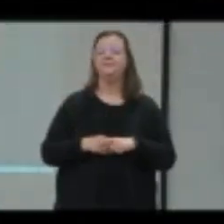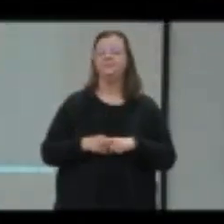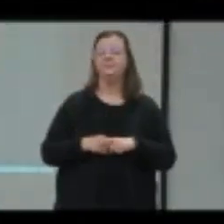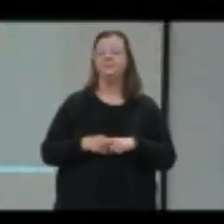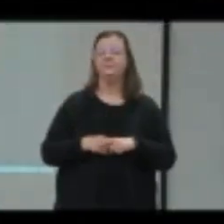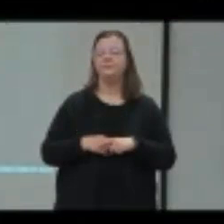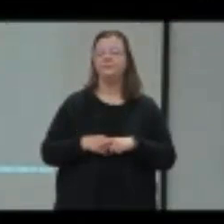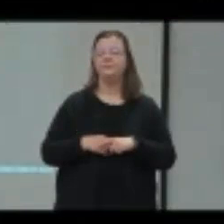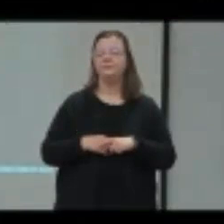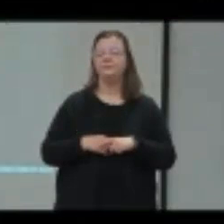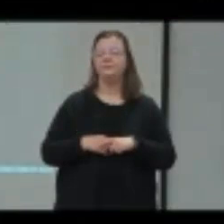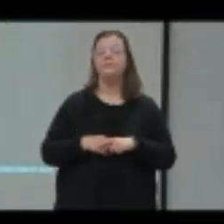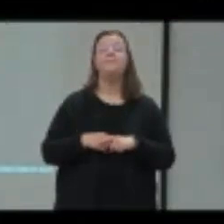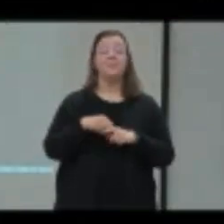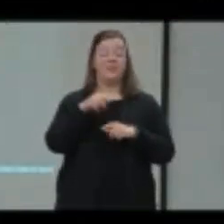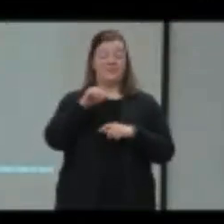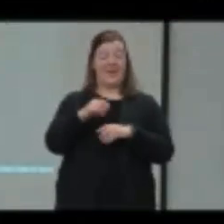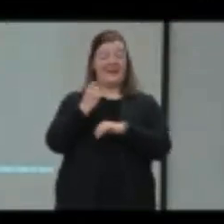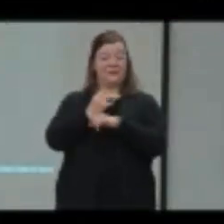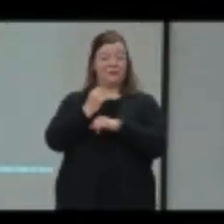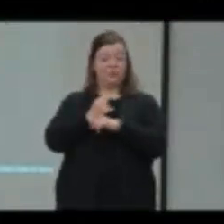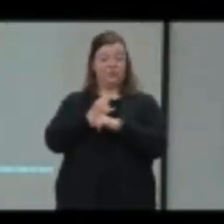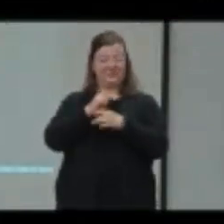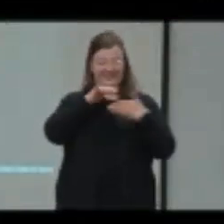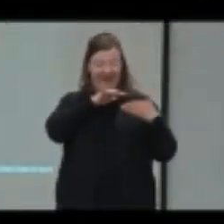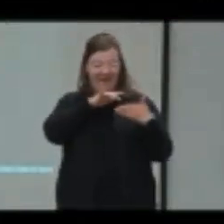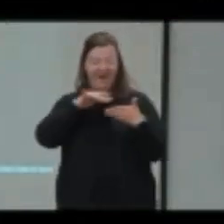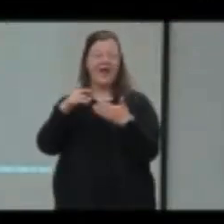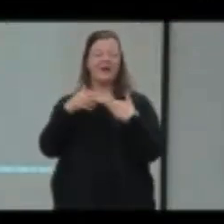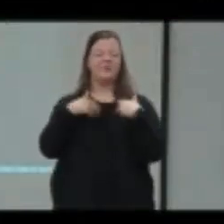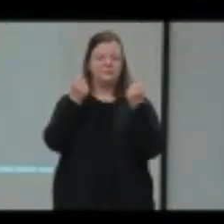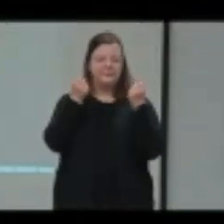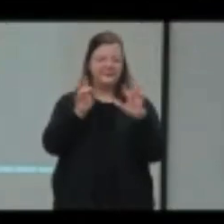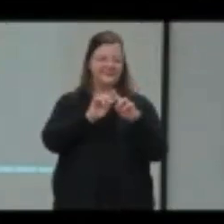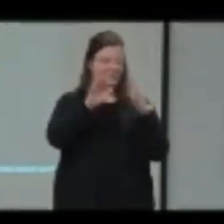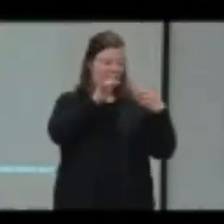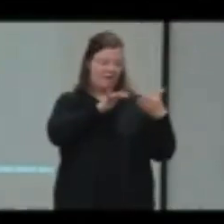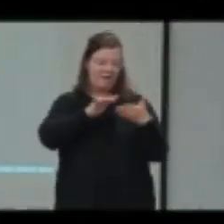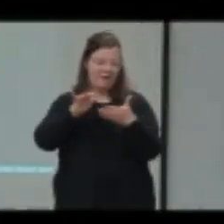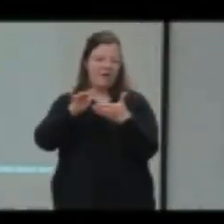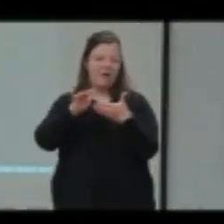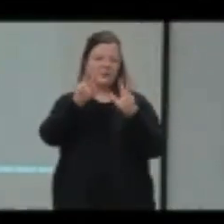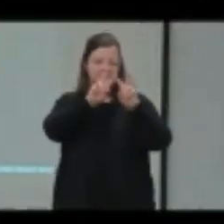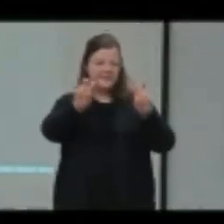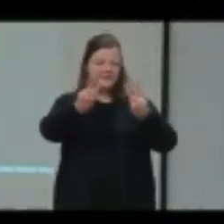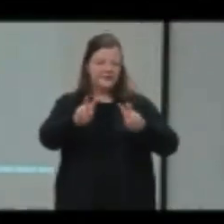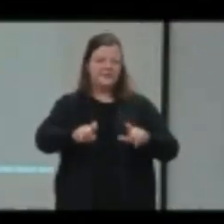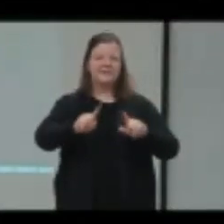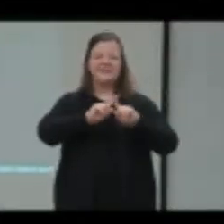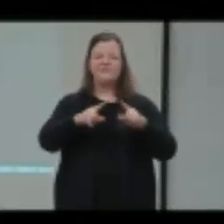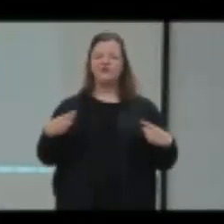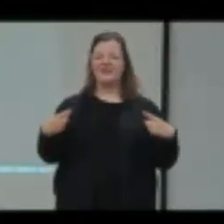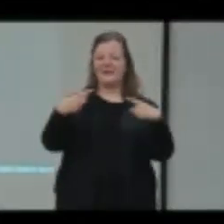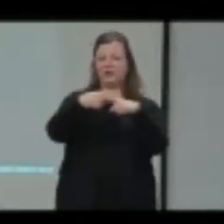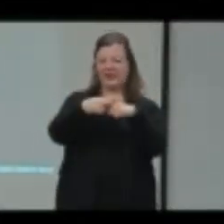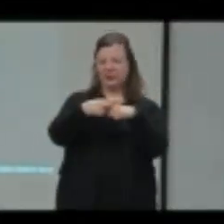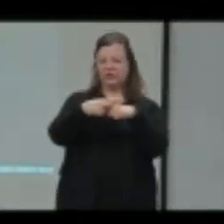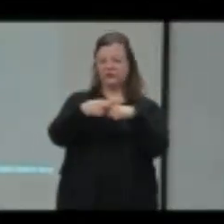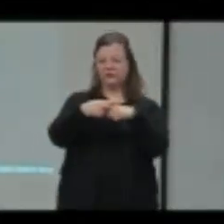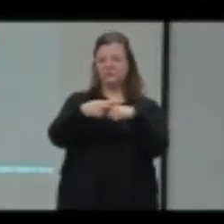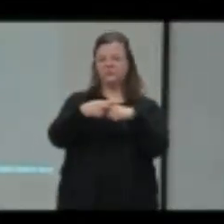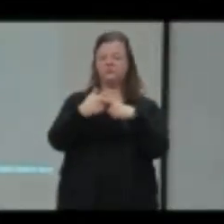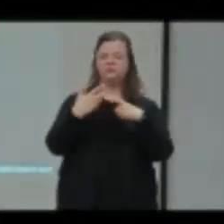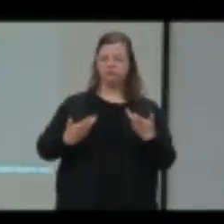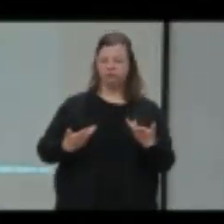the Williams Institute conducted this study. They did it like a study series, sort of, and they looked at different intersections between